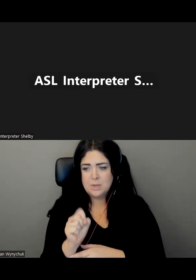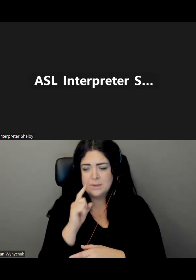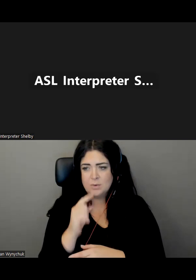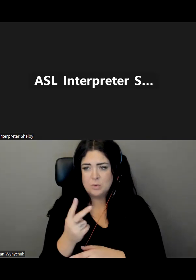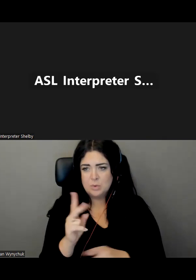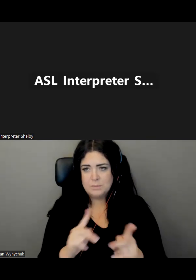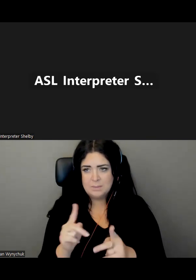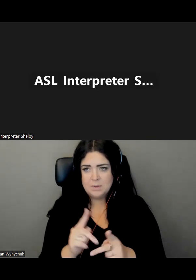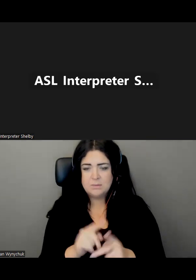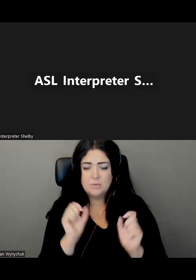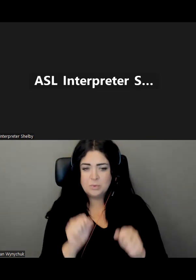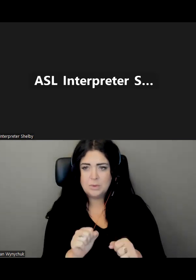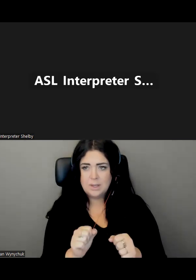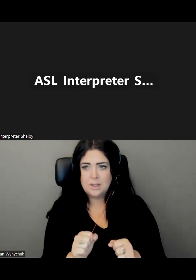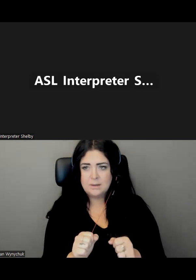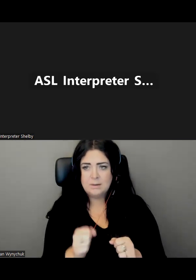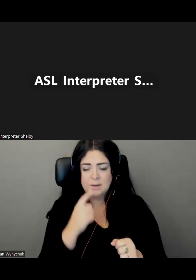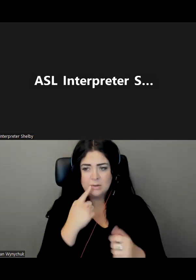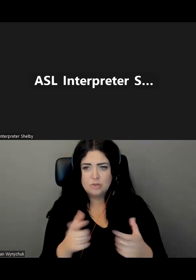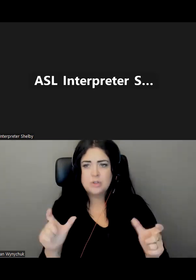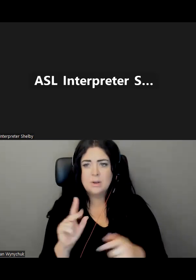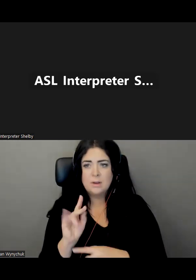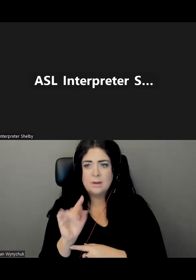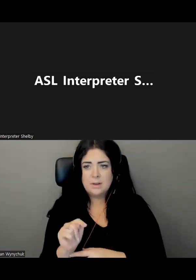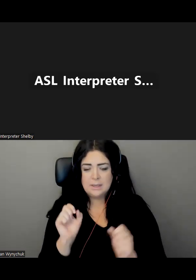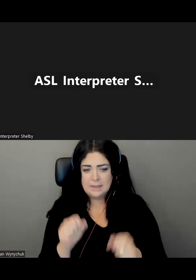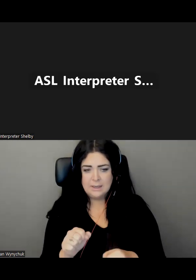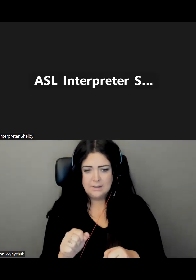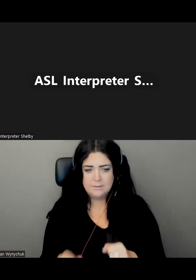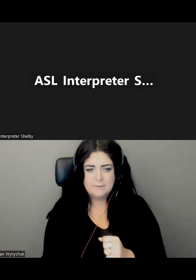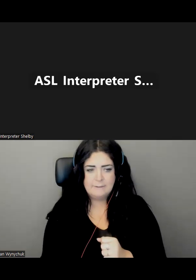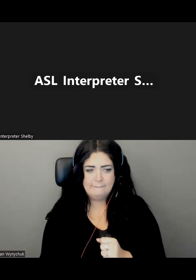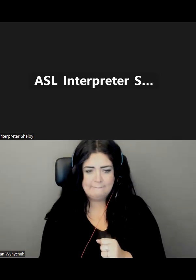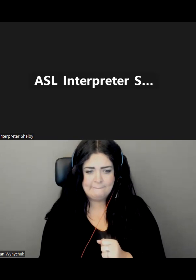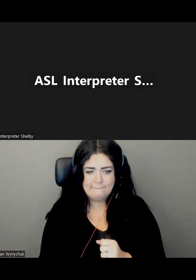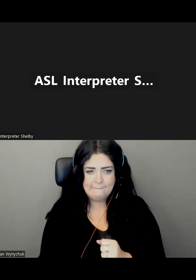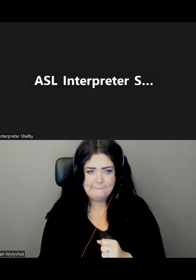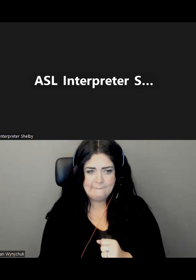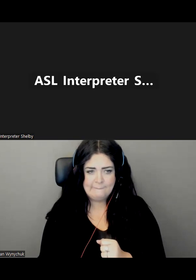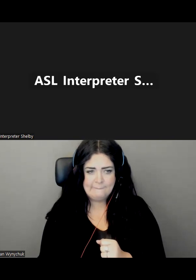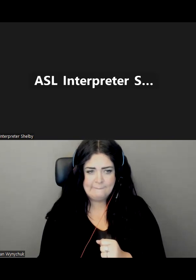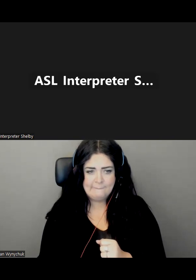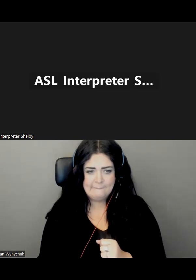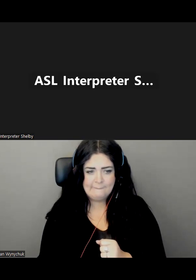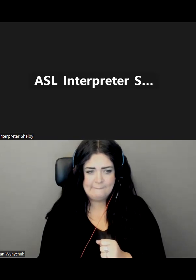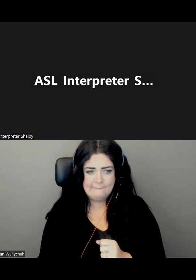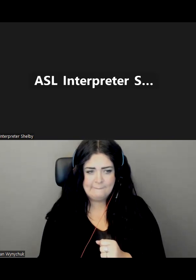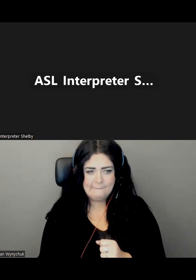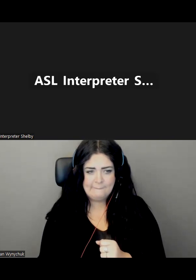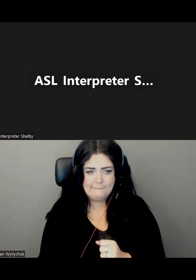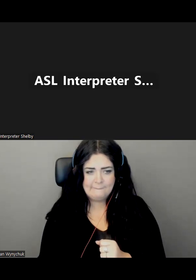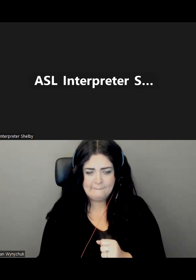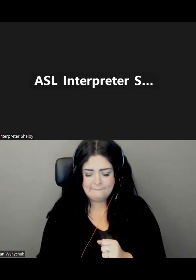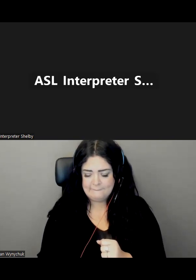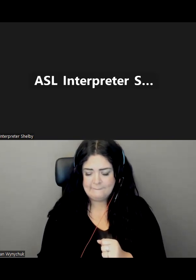definitely could grow microgreens in the big kit. And as for space, we've had some people grow in their closets where it